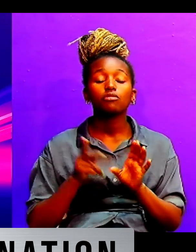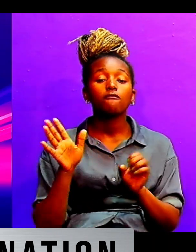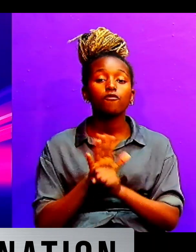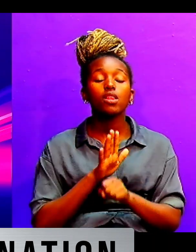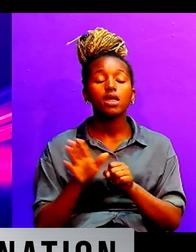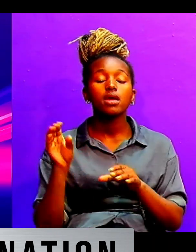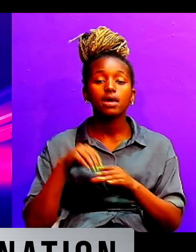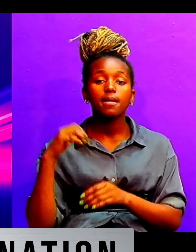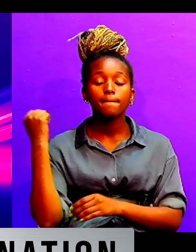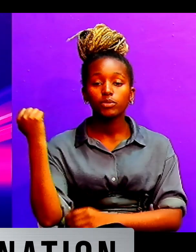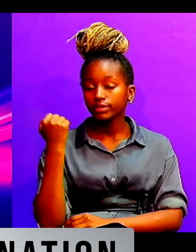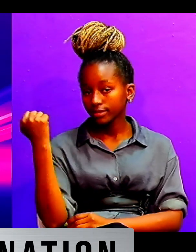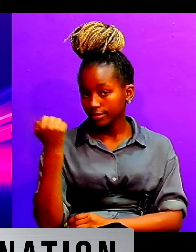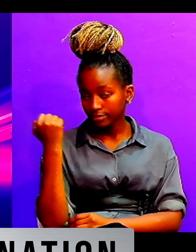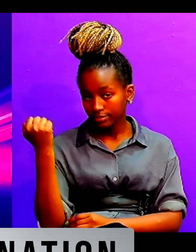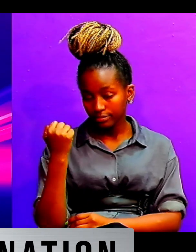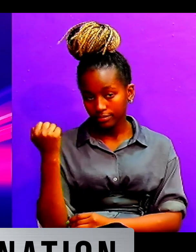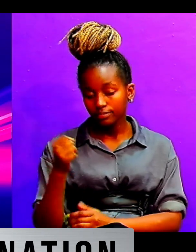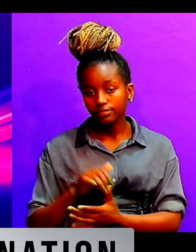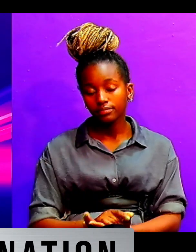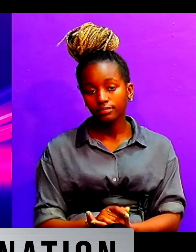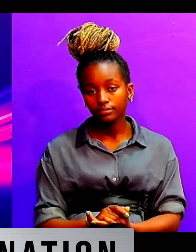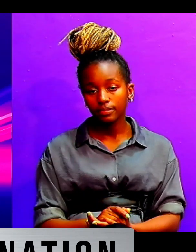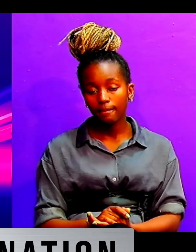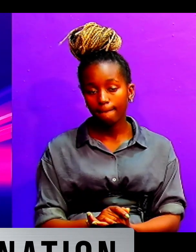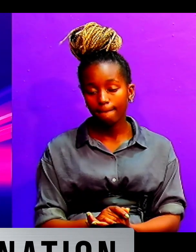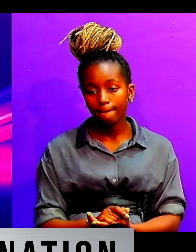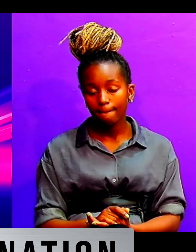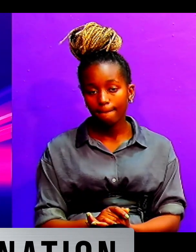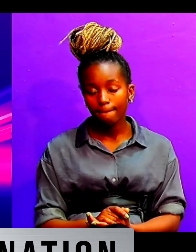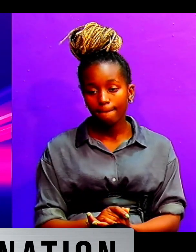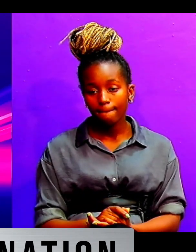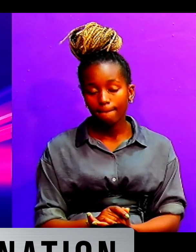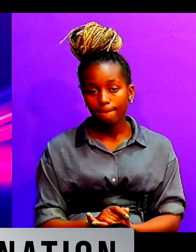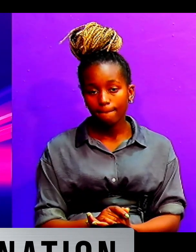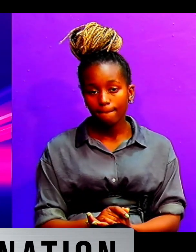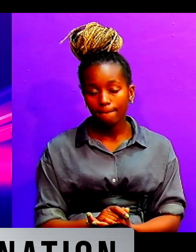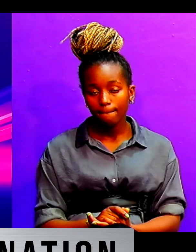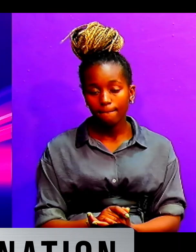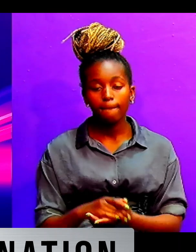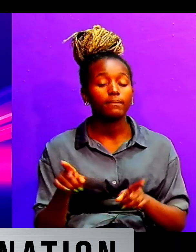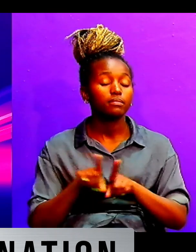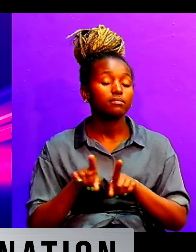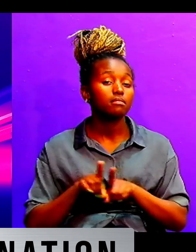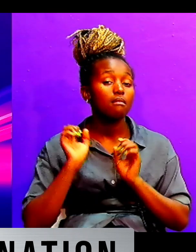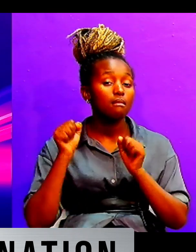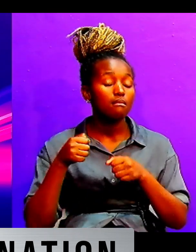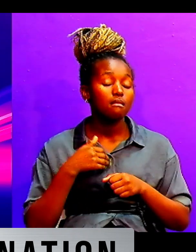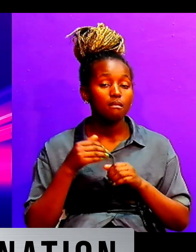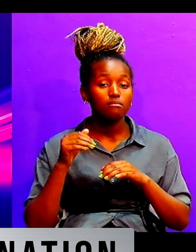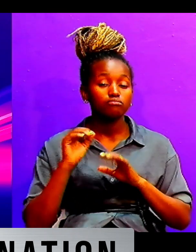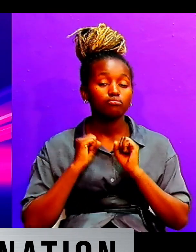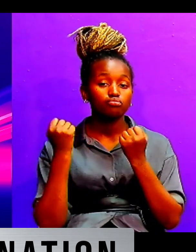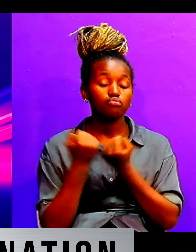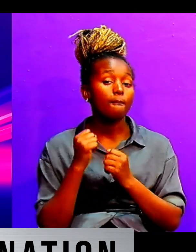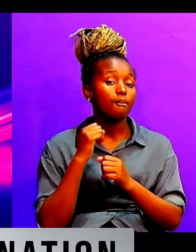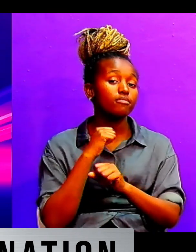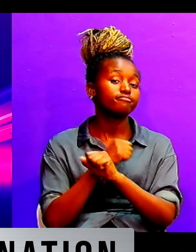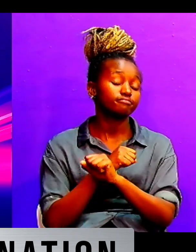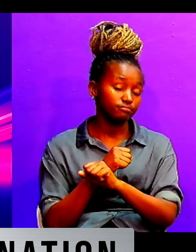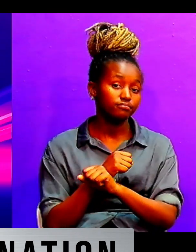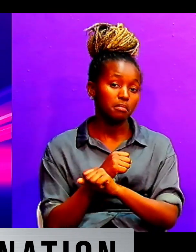politics. And I think also some things to do with social protection. So those